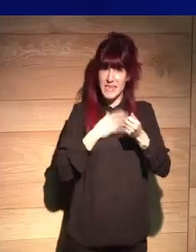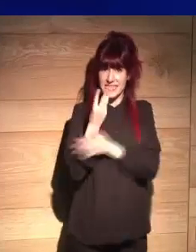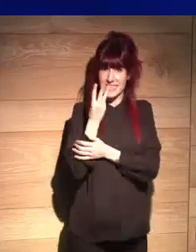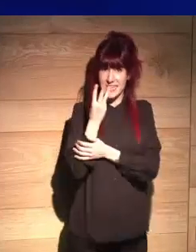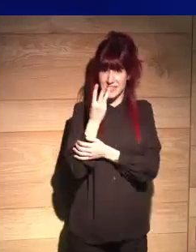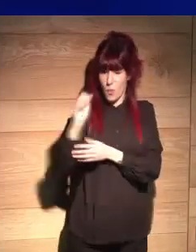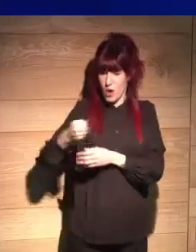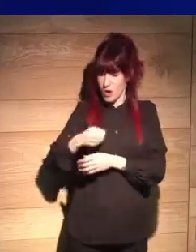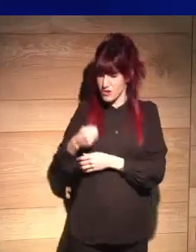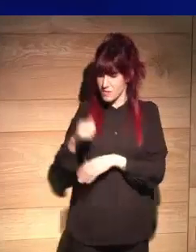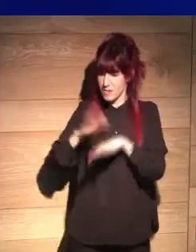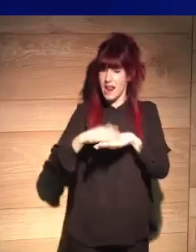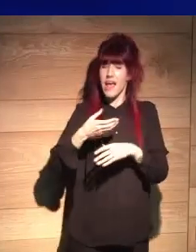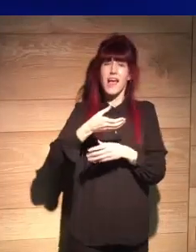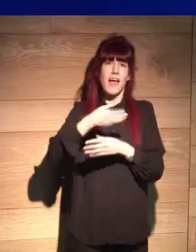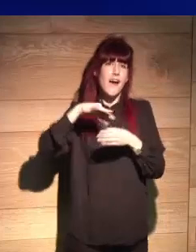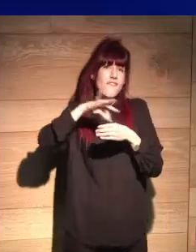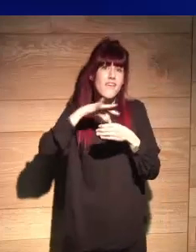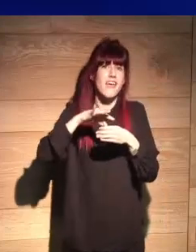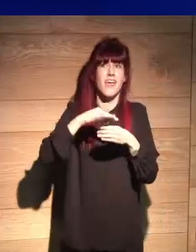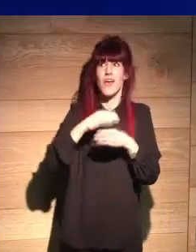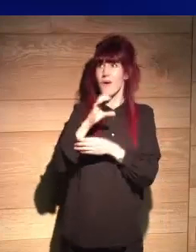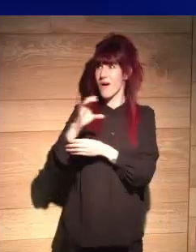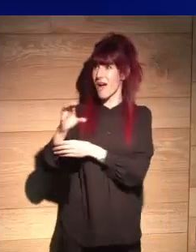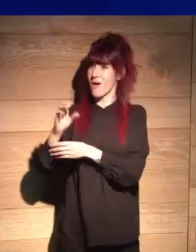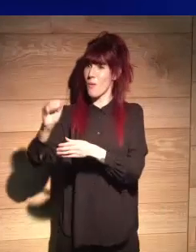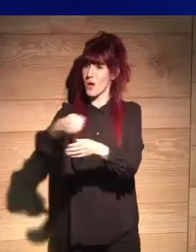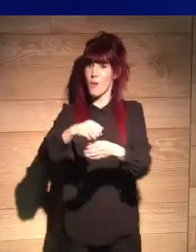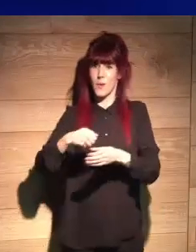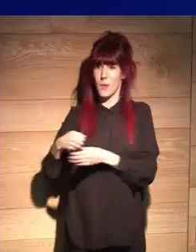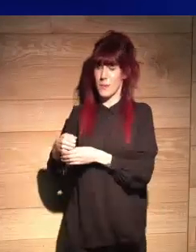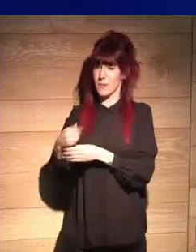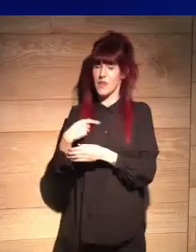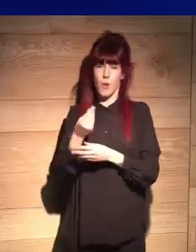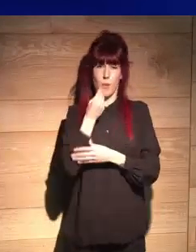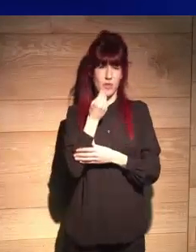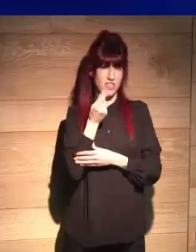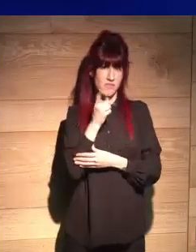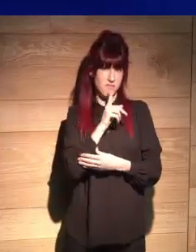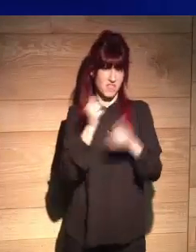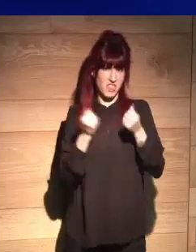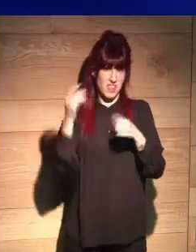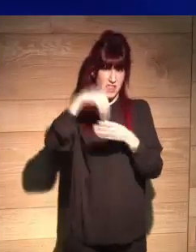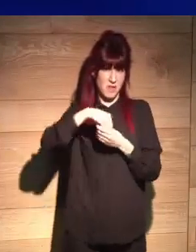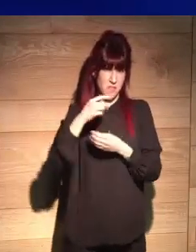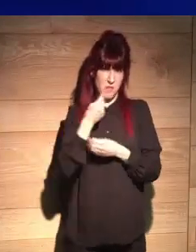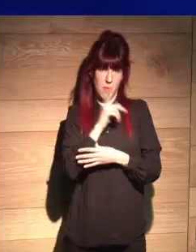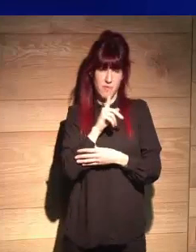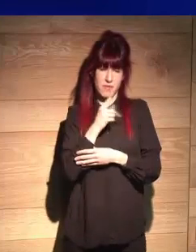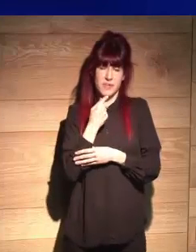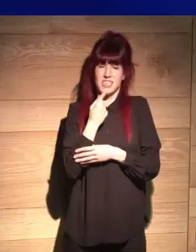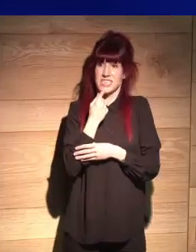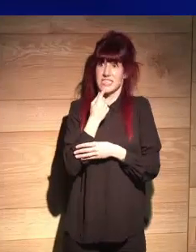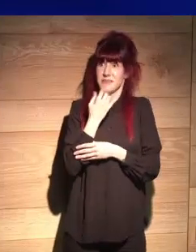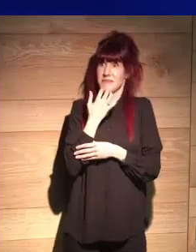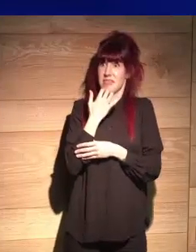I have 3 gaps full, 3 coffees, 3 Cokes and all the rest. I don't eat or drink in the